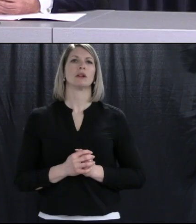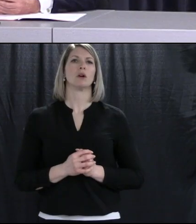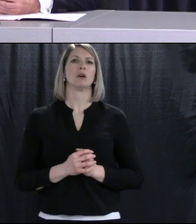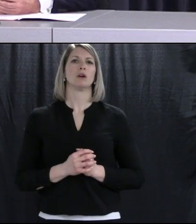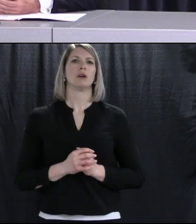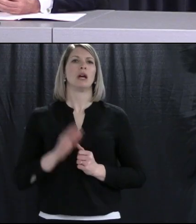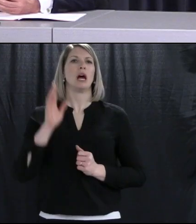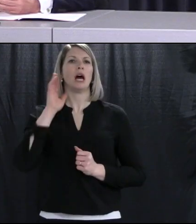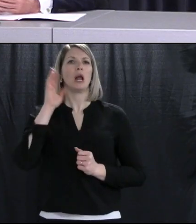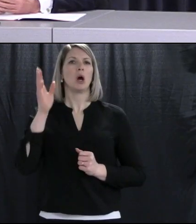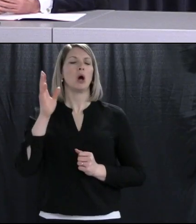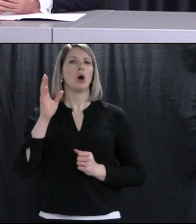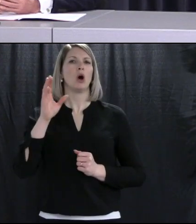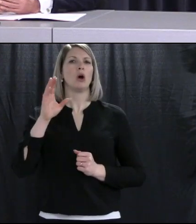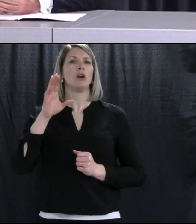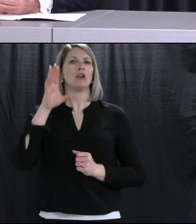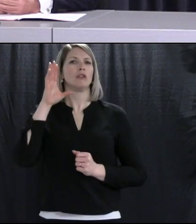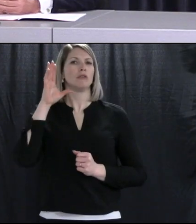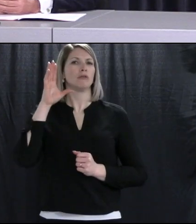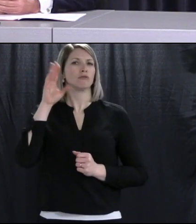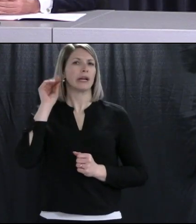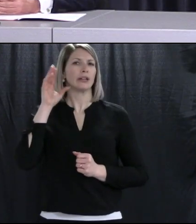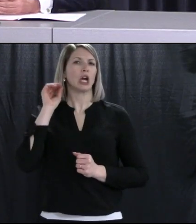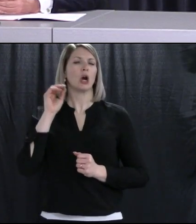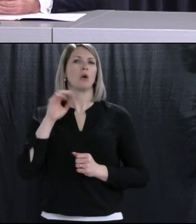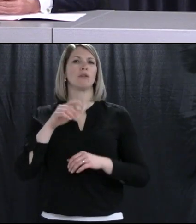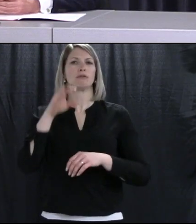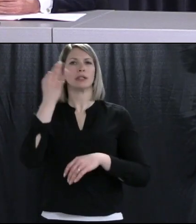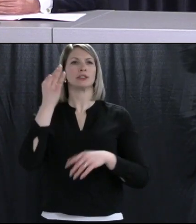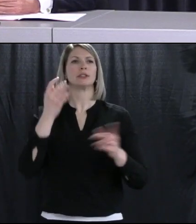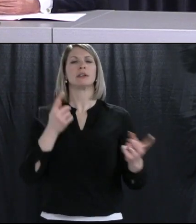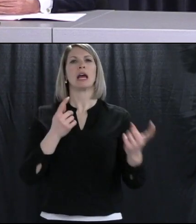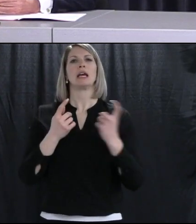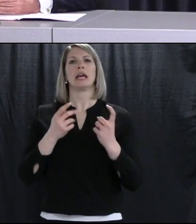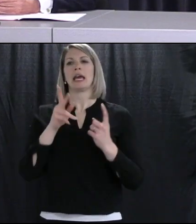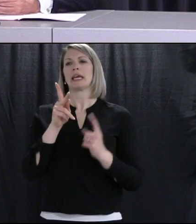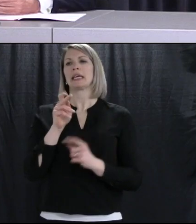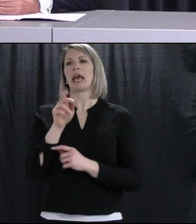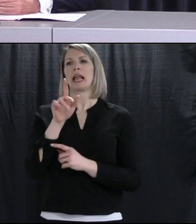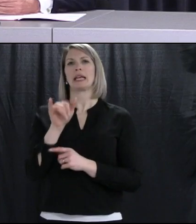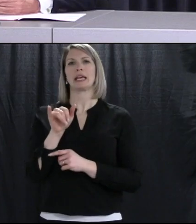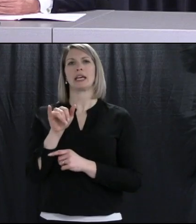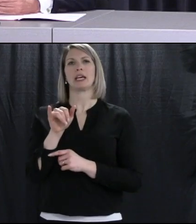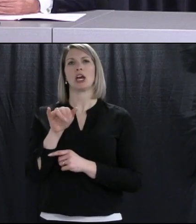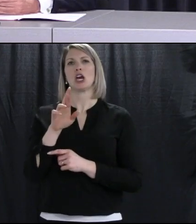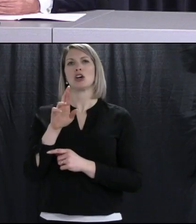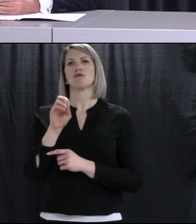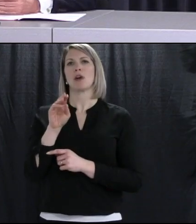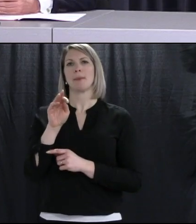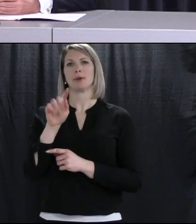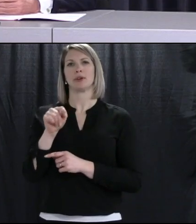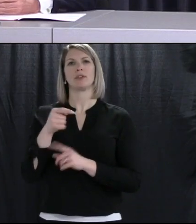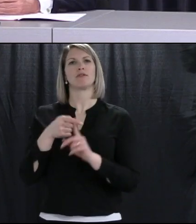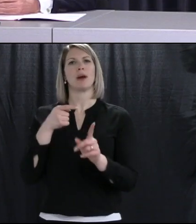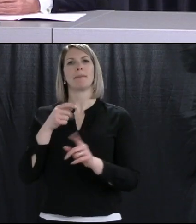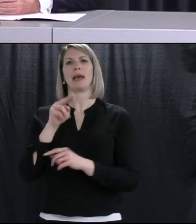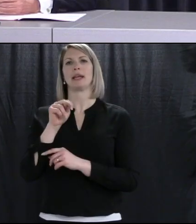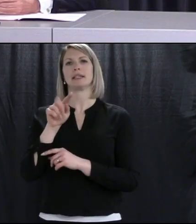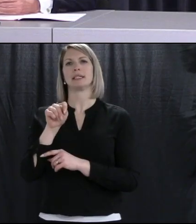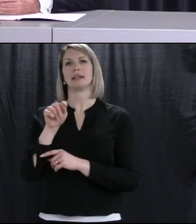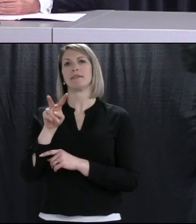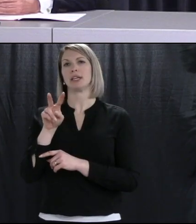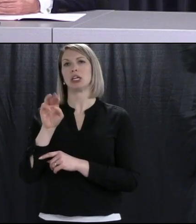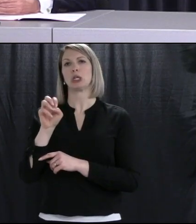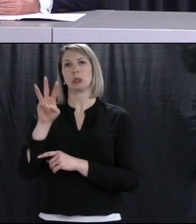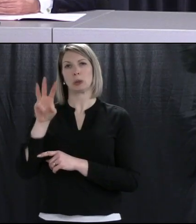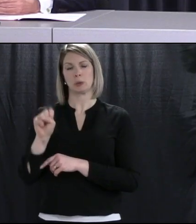Marie-Isabelle Just Rochon from... One moment. Kellyanne Roberts, NTV News. I have a long list of questions here. For those who are now